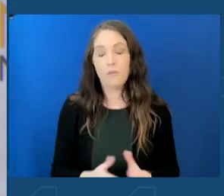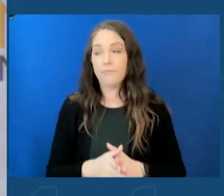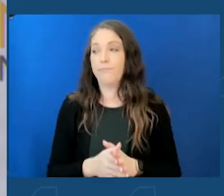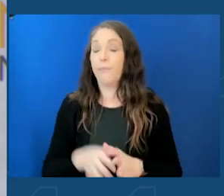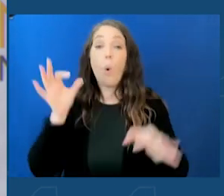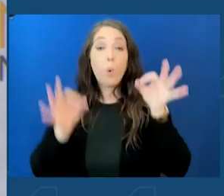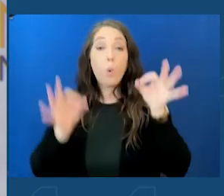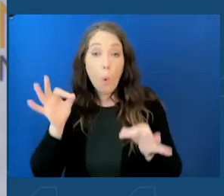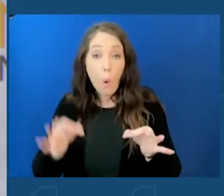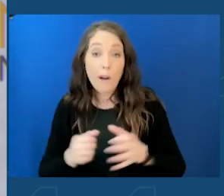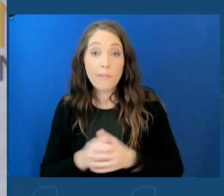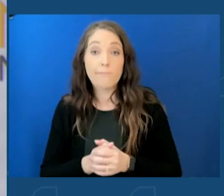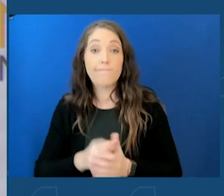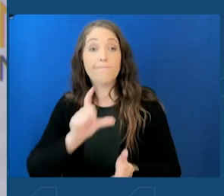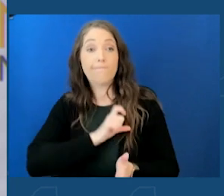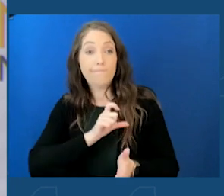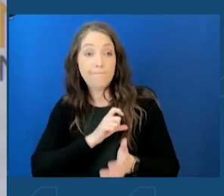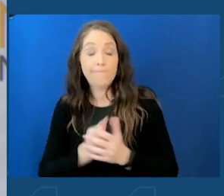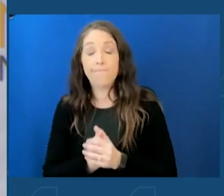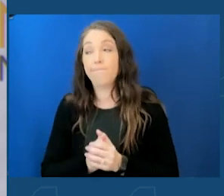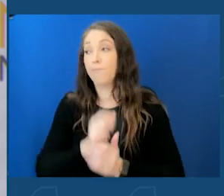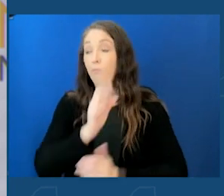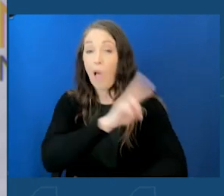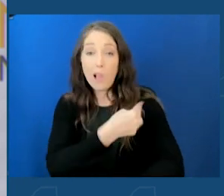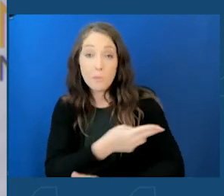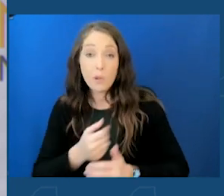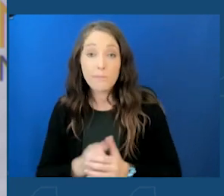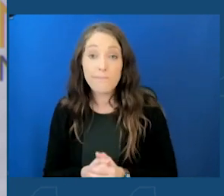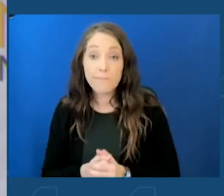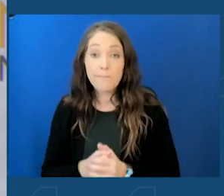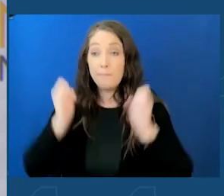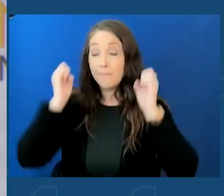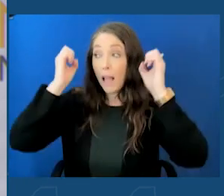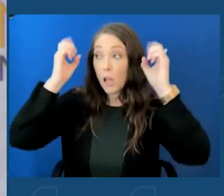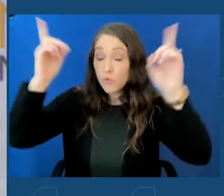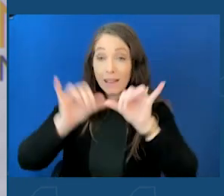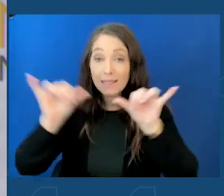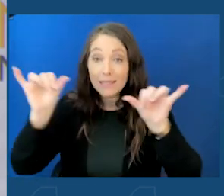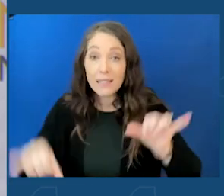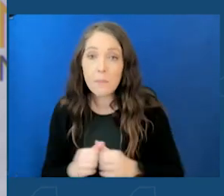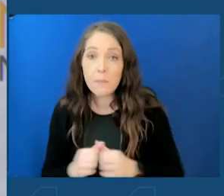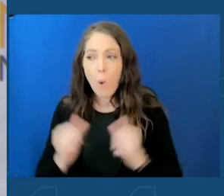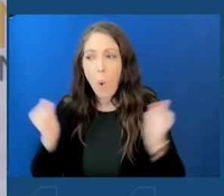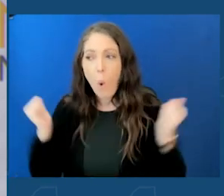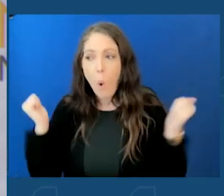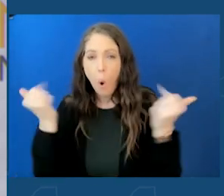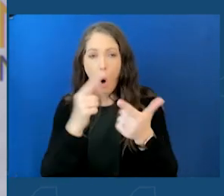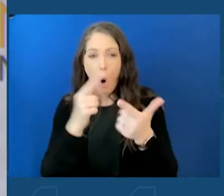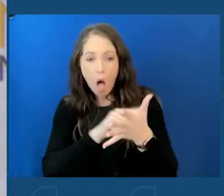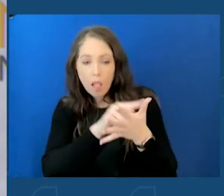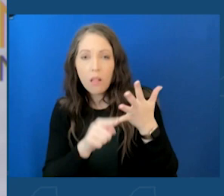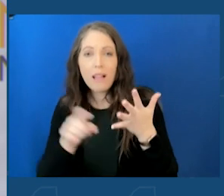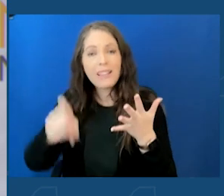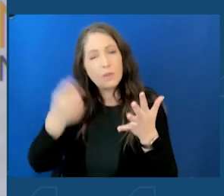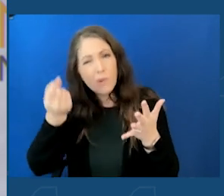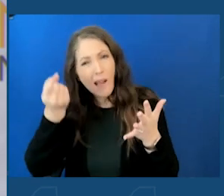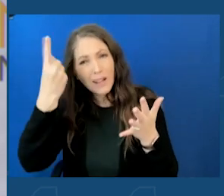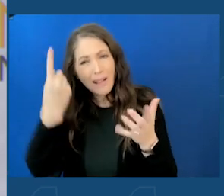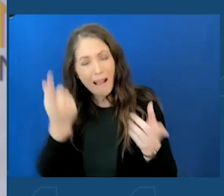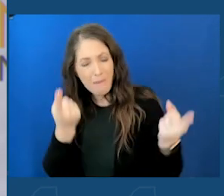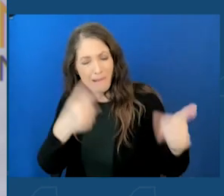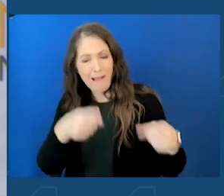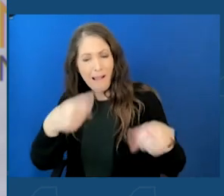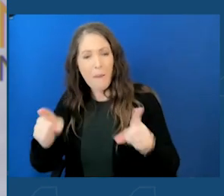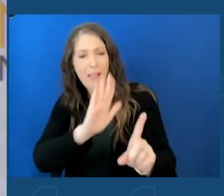the hospital system, the education system. All of those systems need to understand what's happening in someone's home may